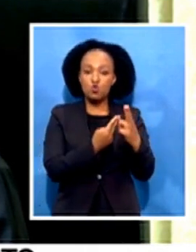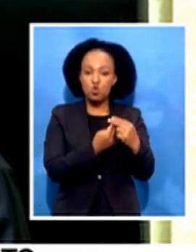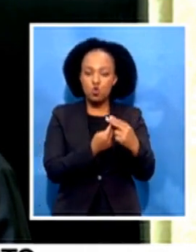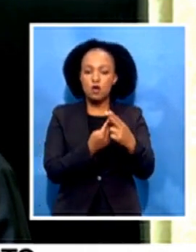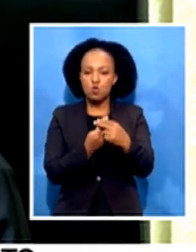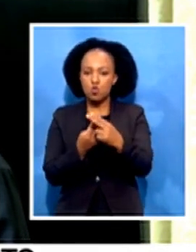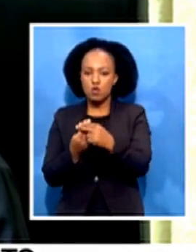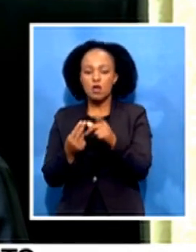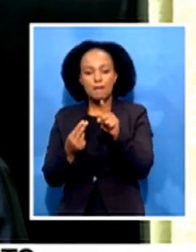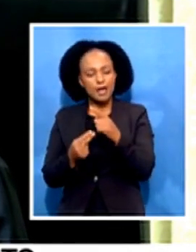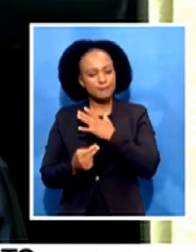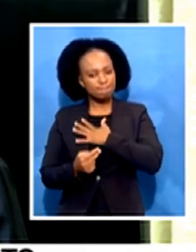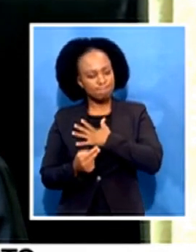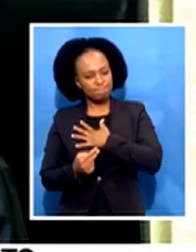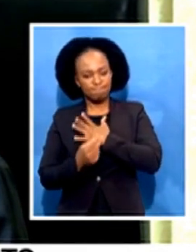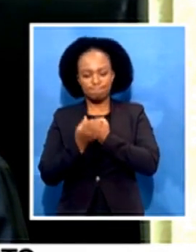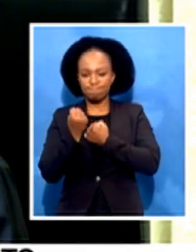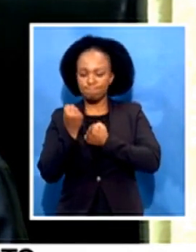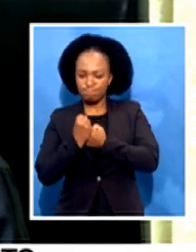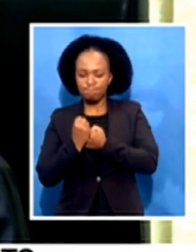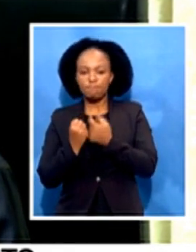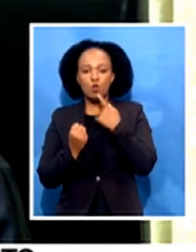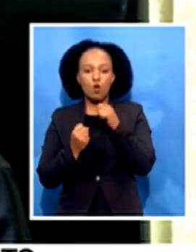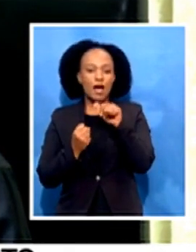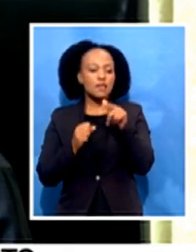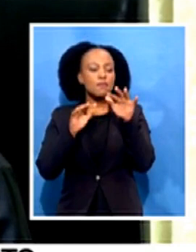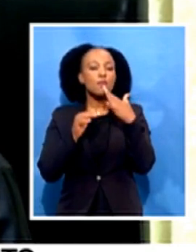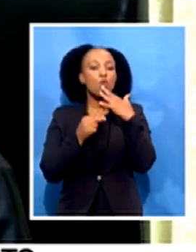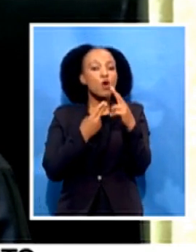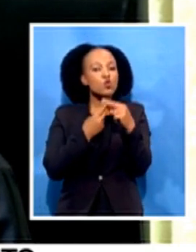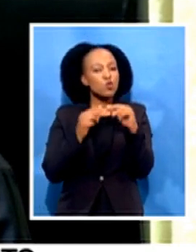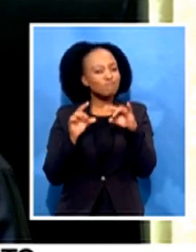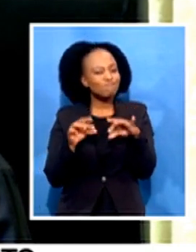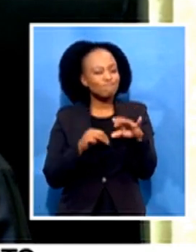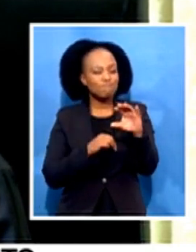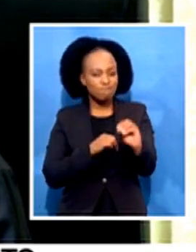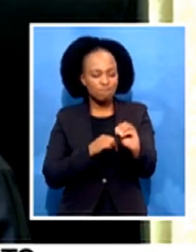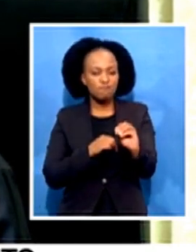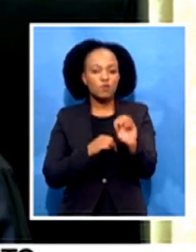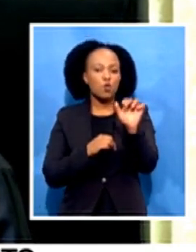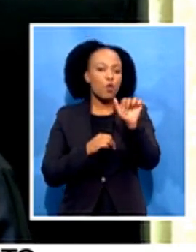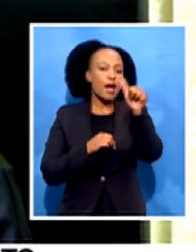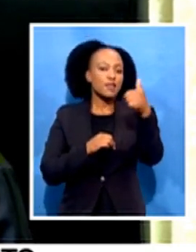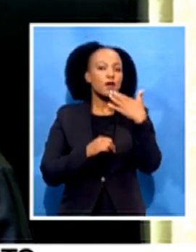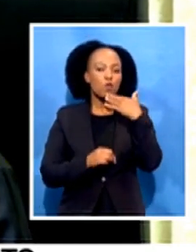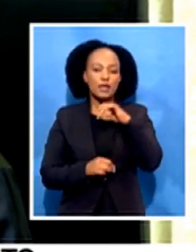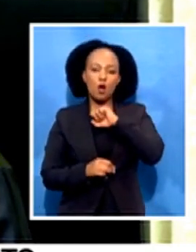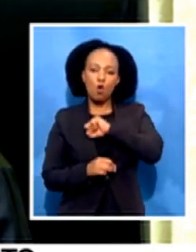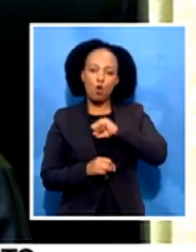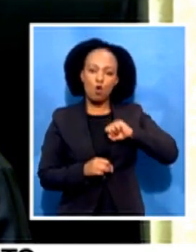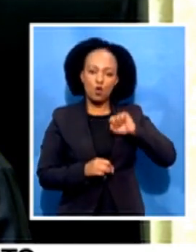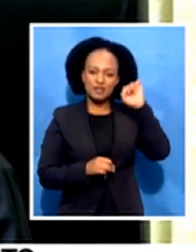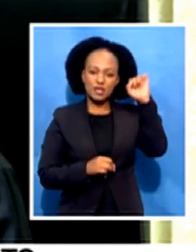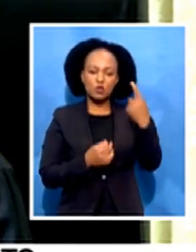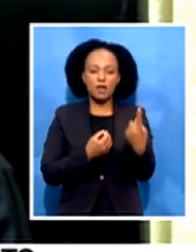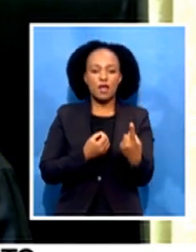the struggle of other unions, in particular other Cosatu affiliated unions. On the Communication